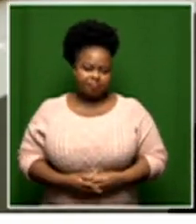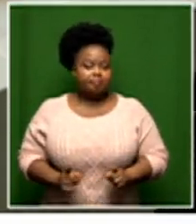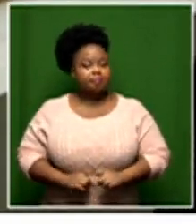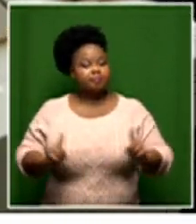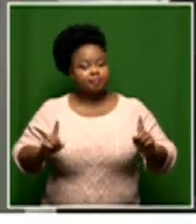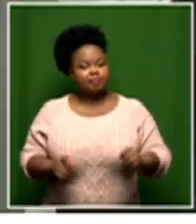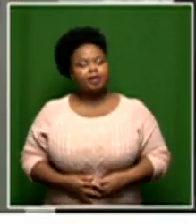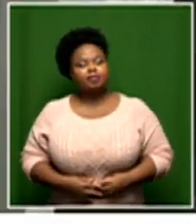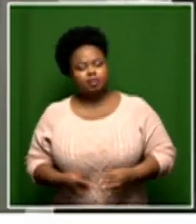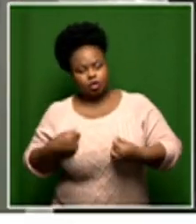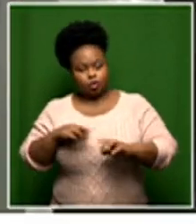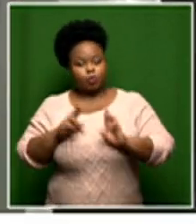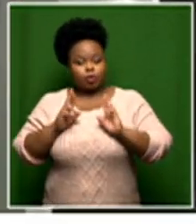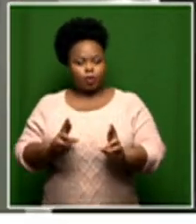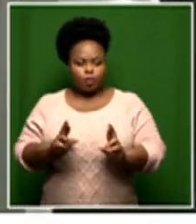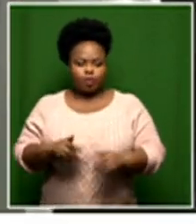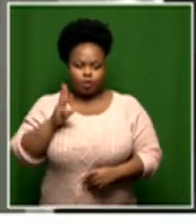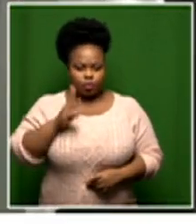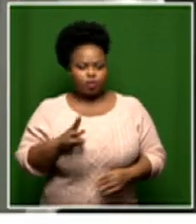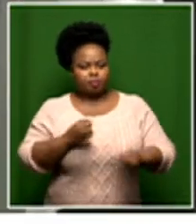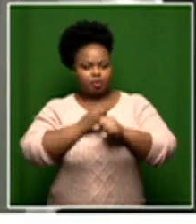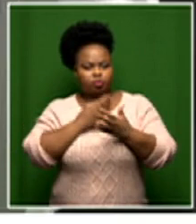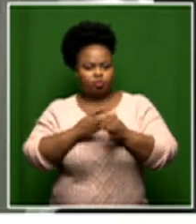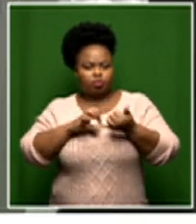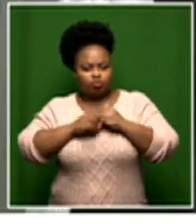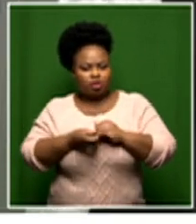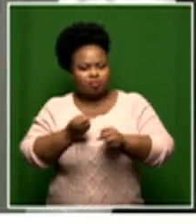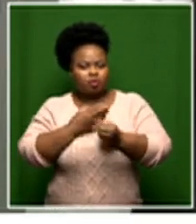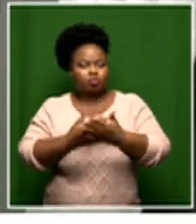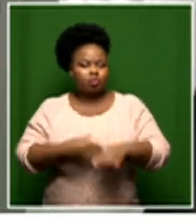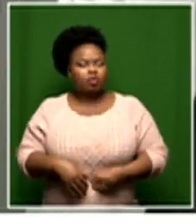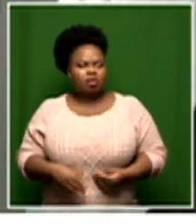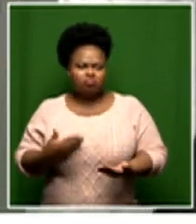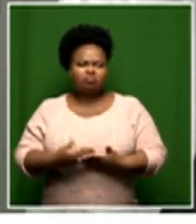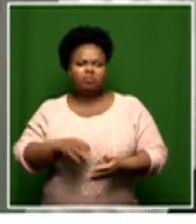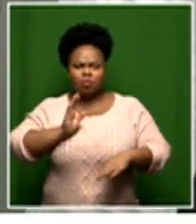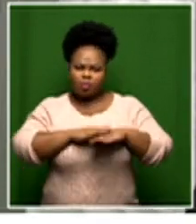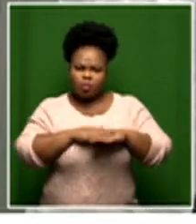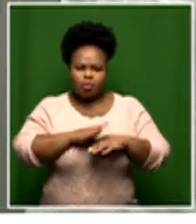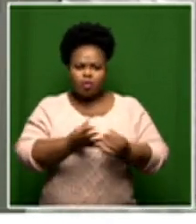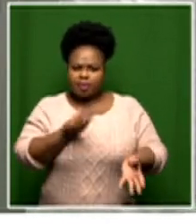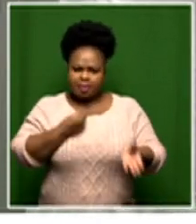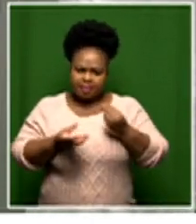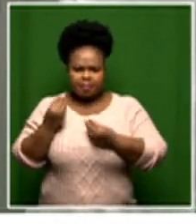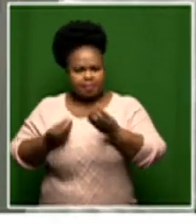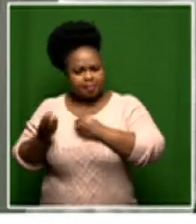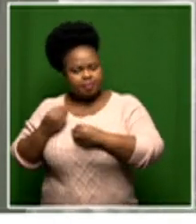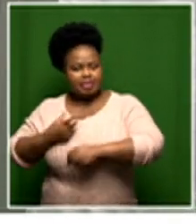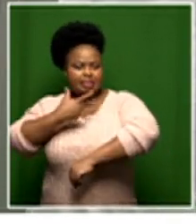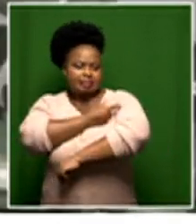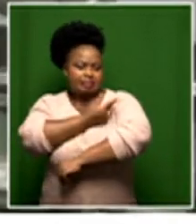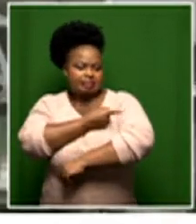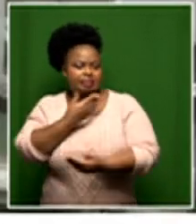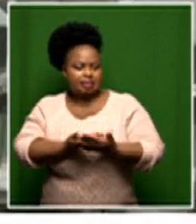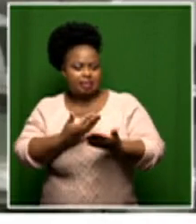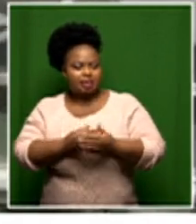in the process, we are hoping to make sure that we can get as much as possible so that as many people can be covered, and then these phases